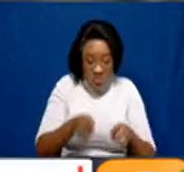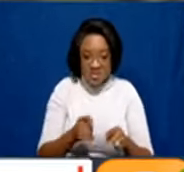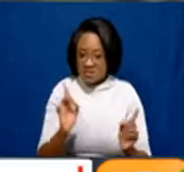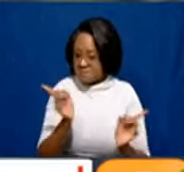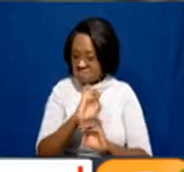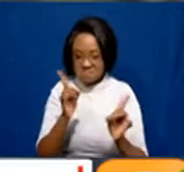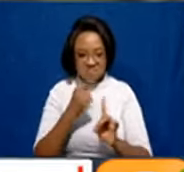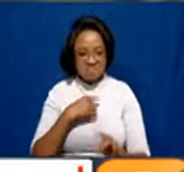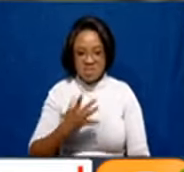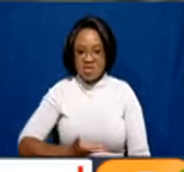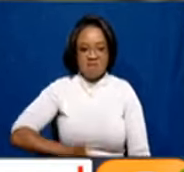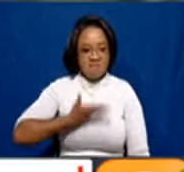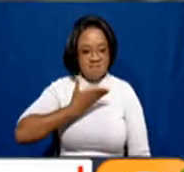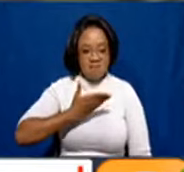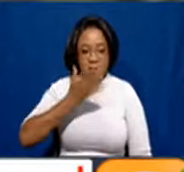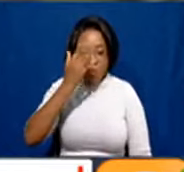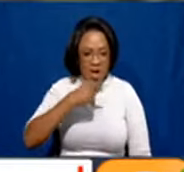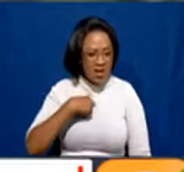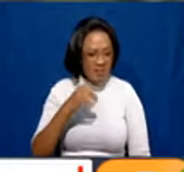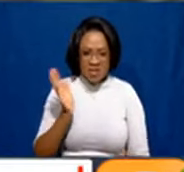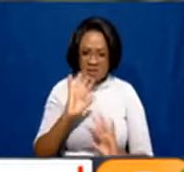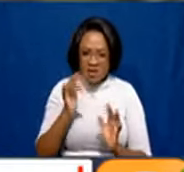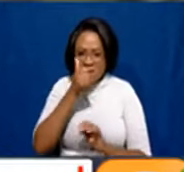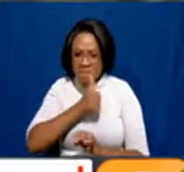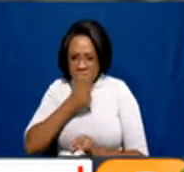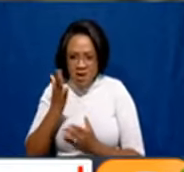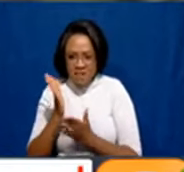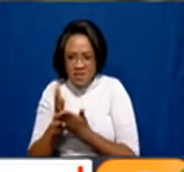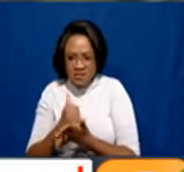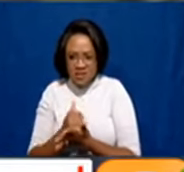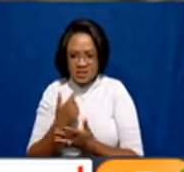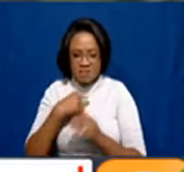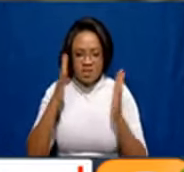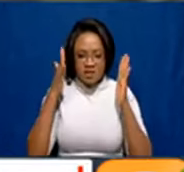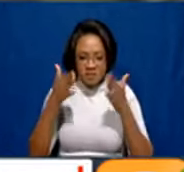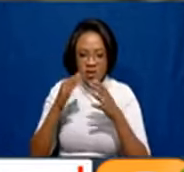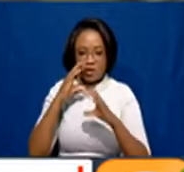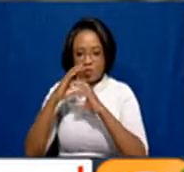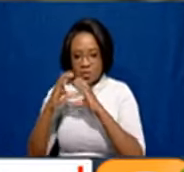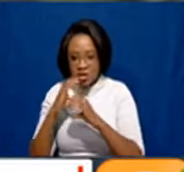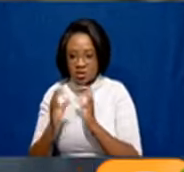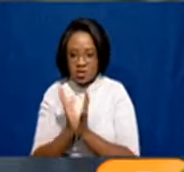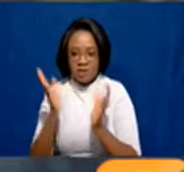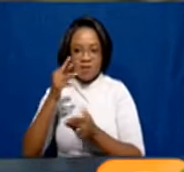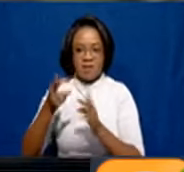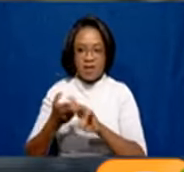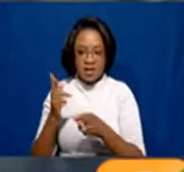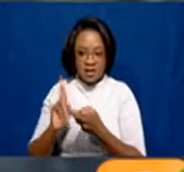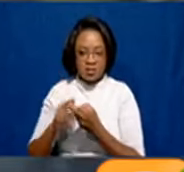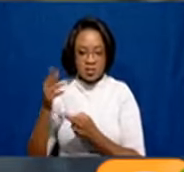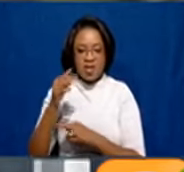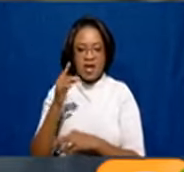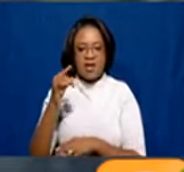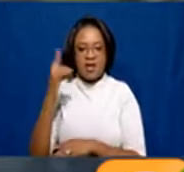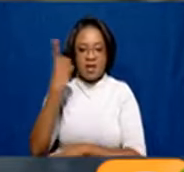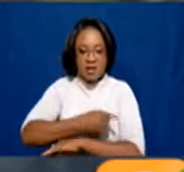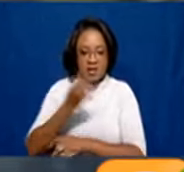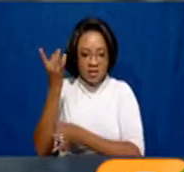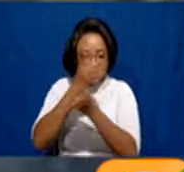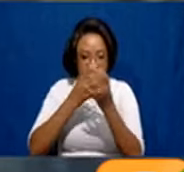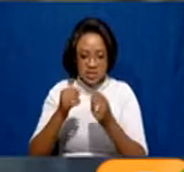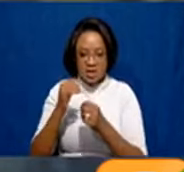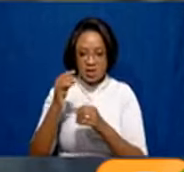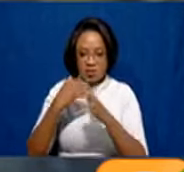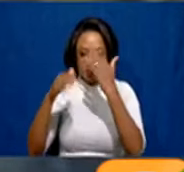very upset, because I was already in the private sector. I studied communication and public relations at Daystar University. I've done my MBA